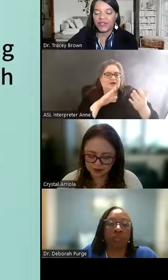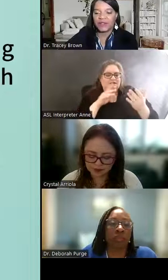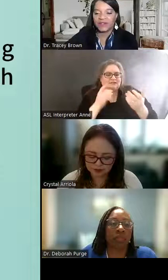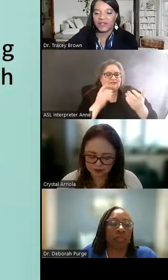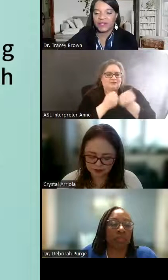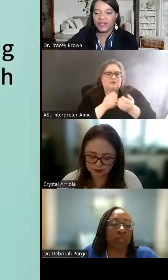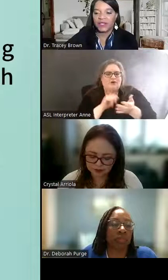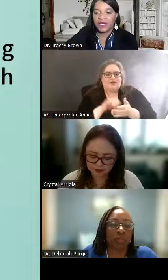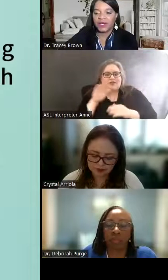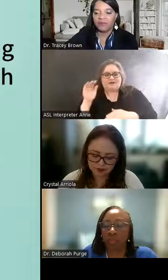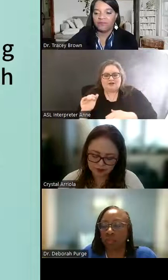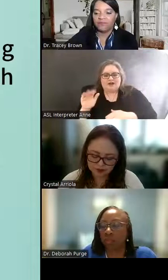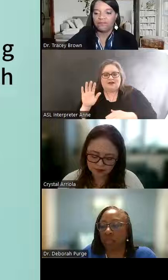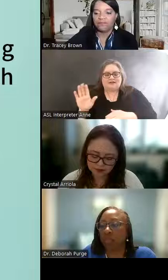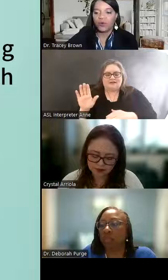support that child's